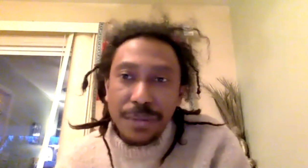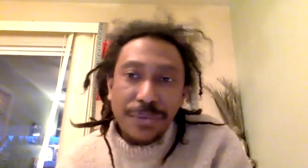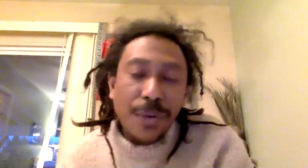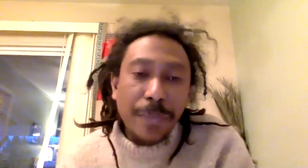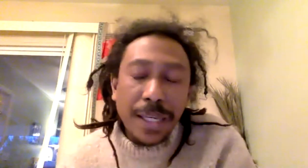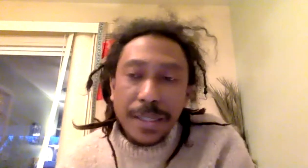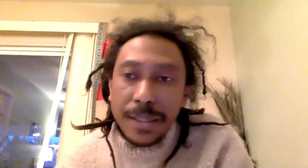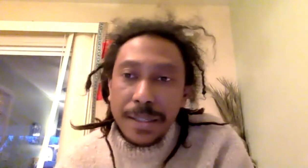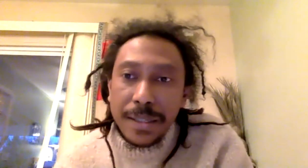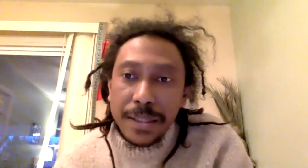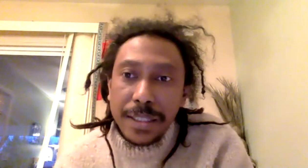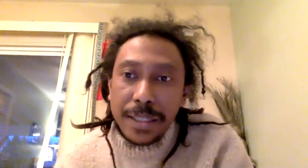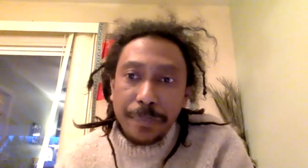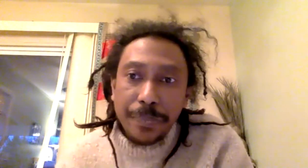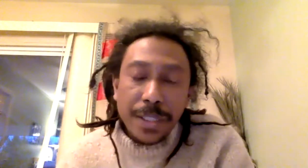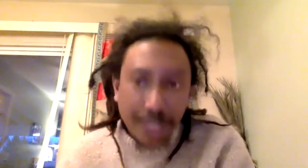creation for me,